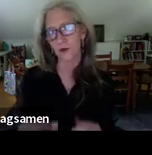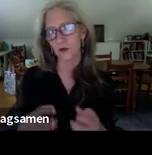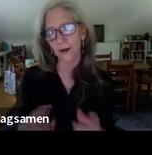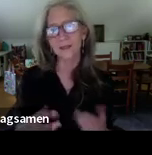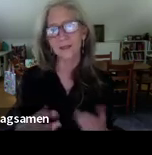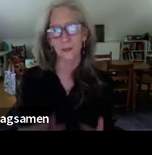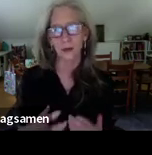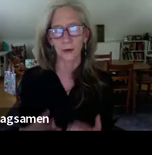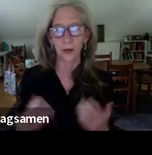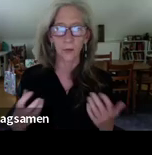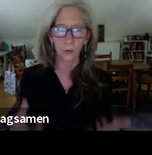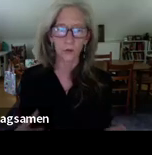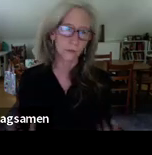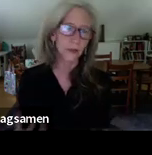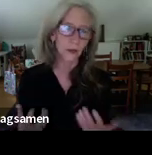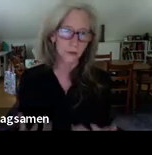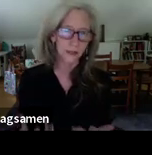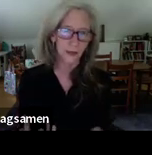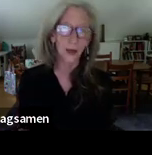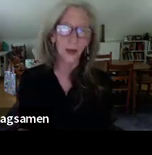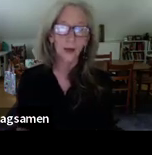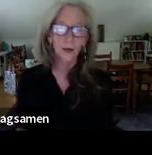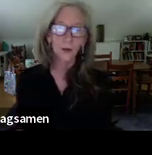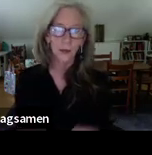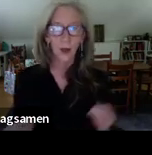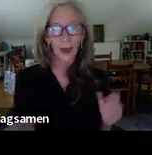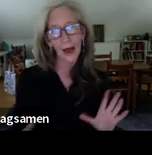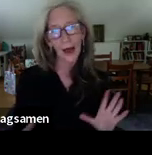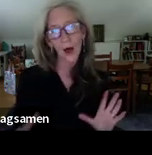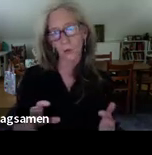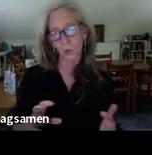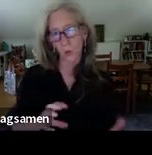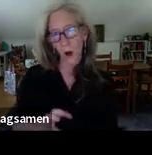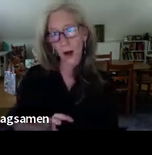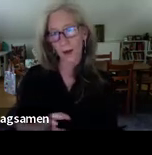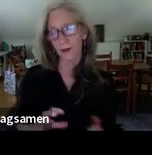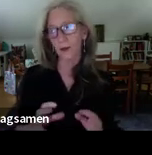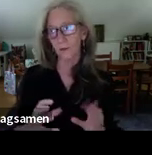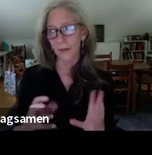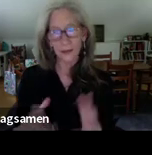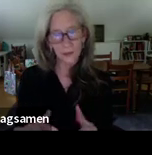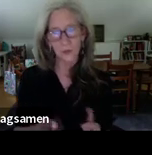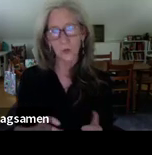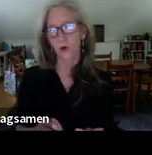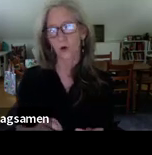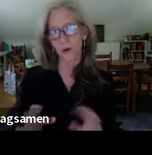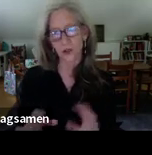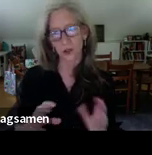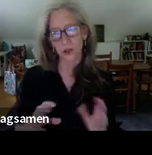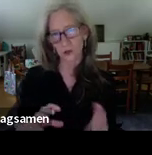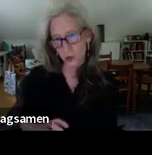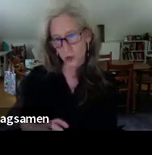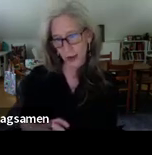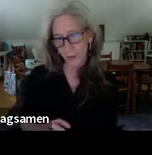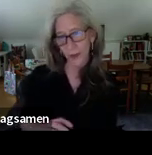and a transdisciplinary approach to really understanding not only how and why mechanisms work, function,